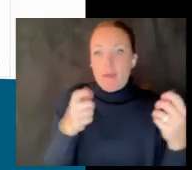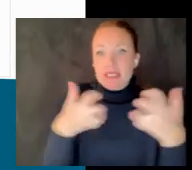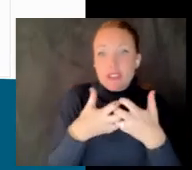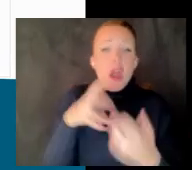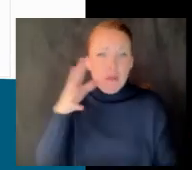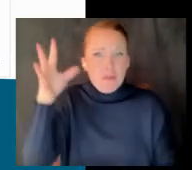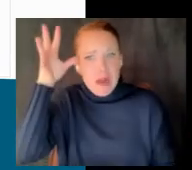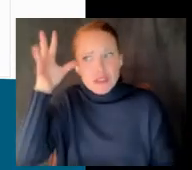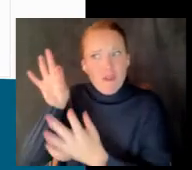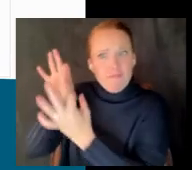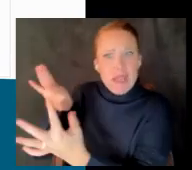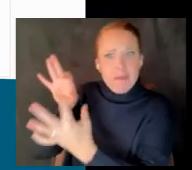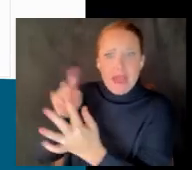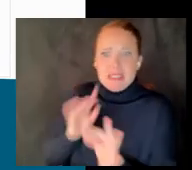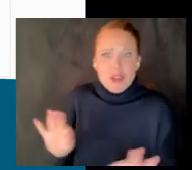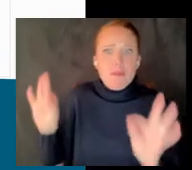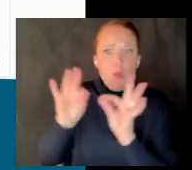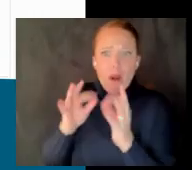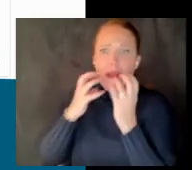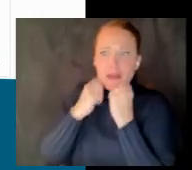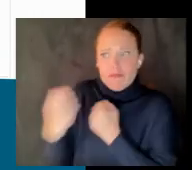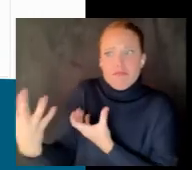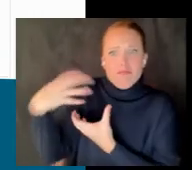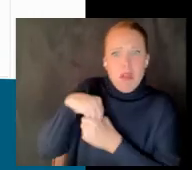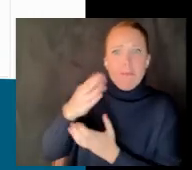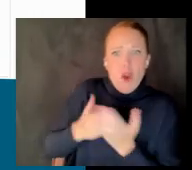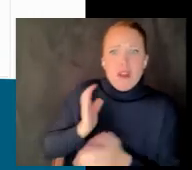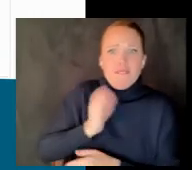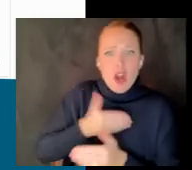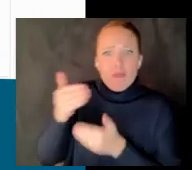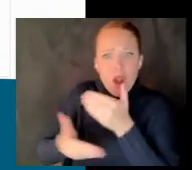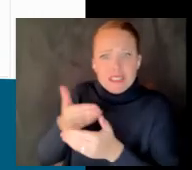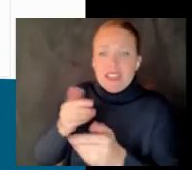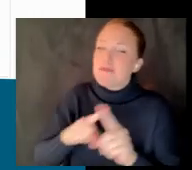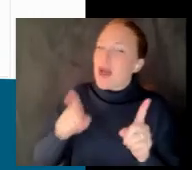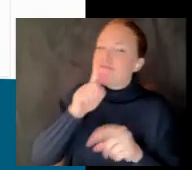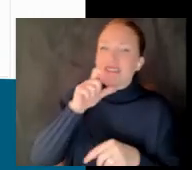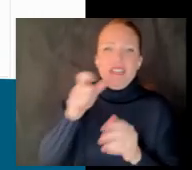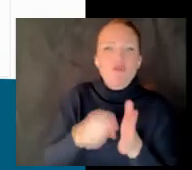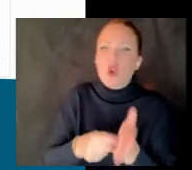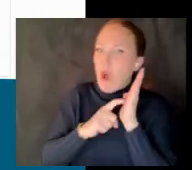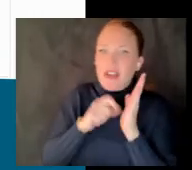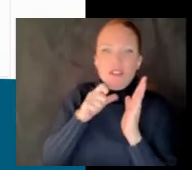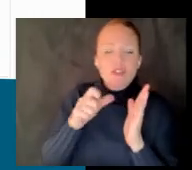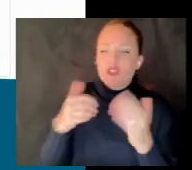of the Section 504 process, as we value your insights into your child's needs and how they can best be supported at